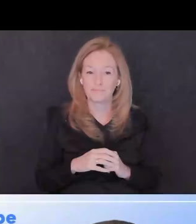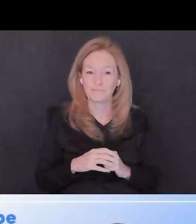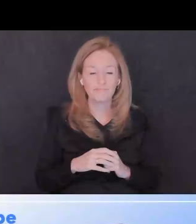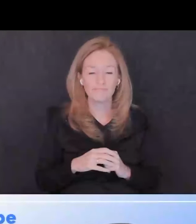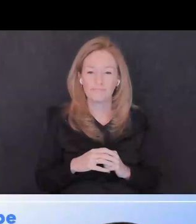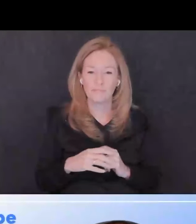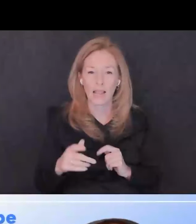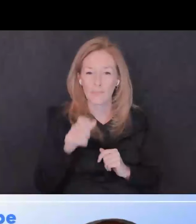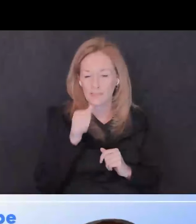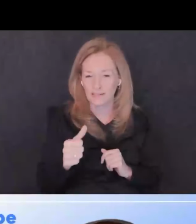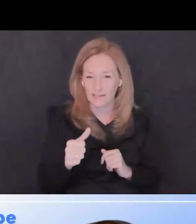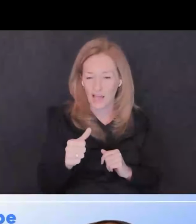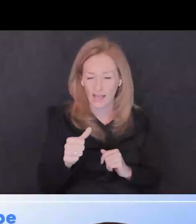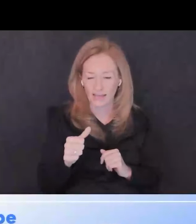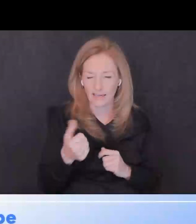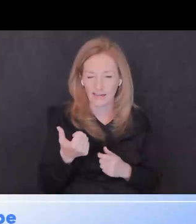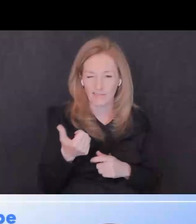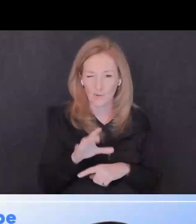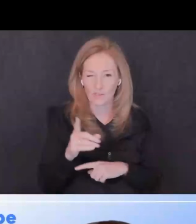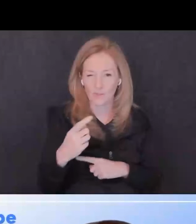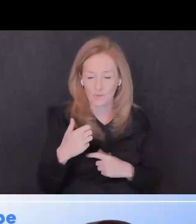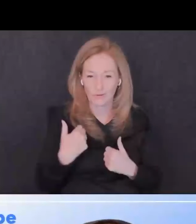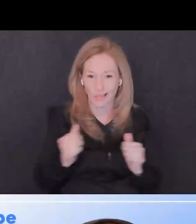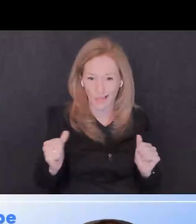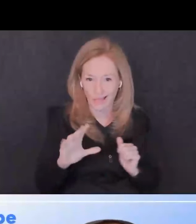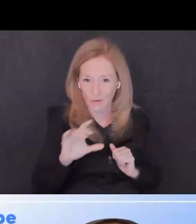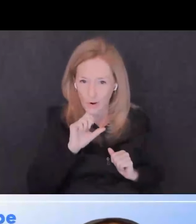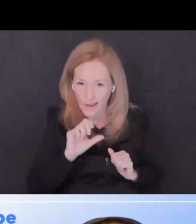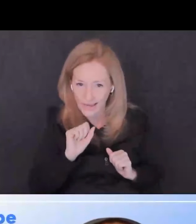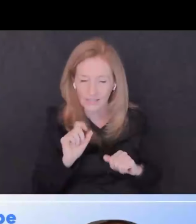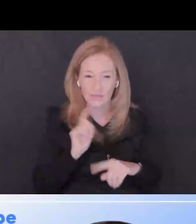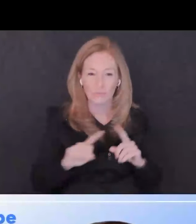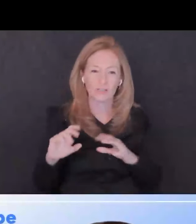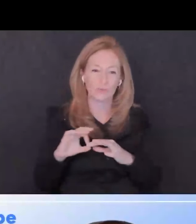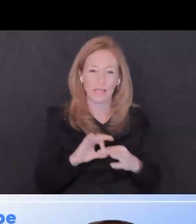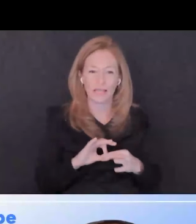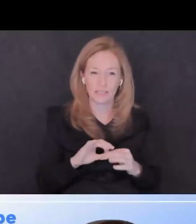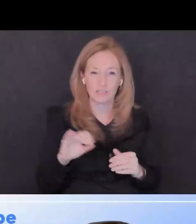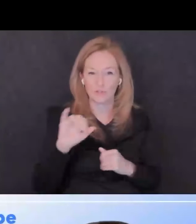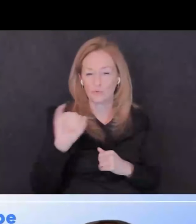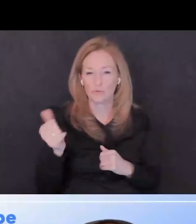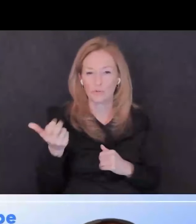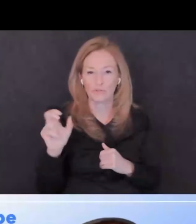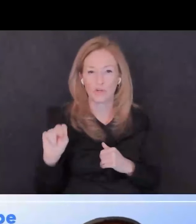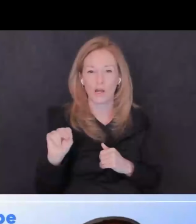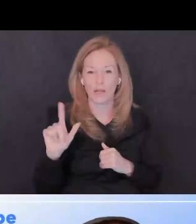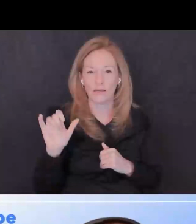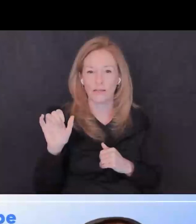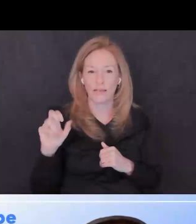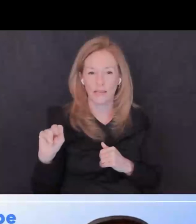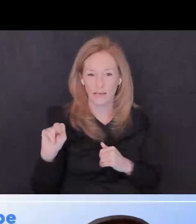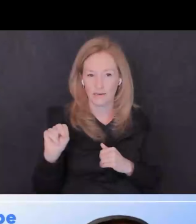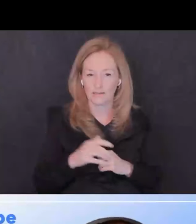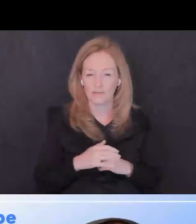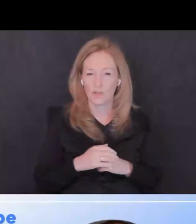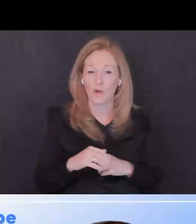your age, but it is a question in reference to John Lennon. And on the evening of December 8th,